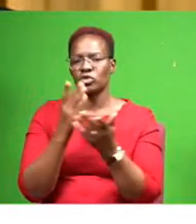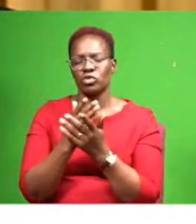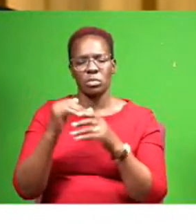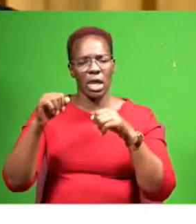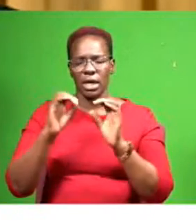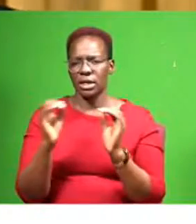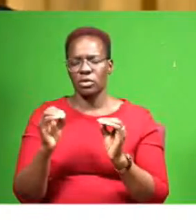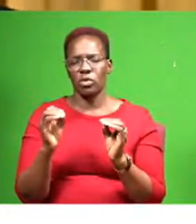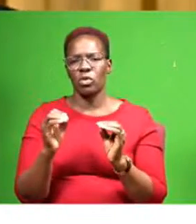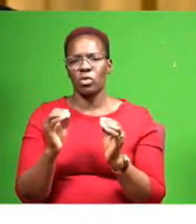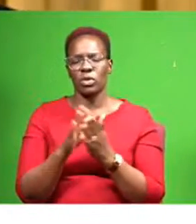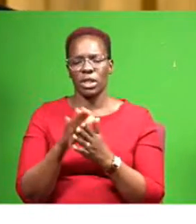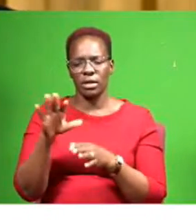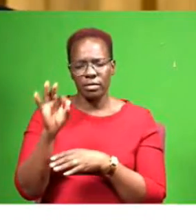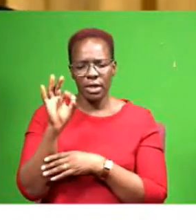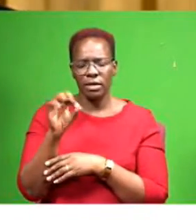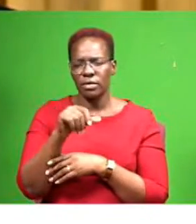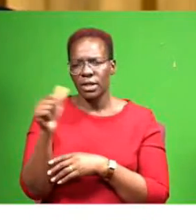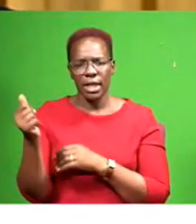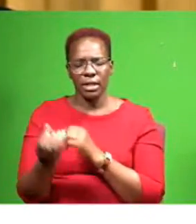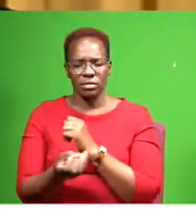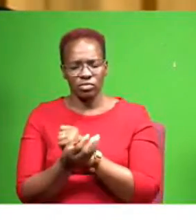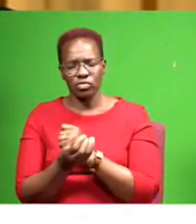learned judges that the BBI Advisory Task Force and the Steering Committee were